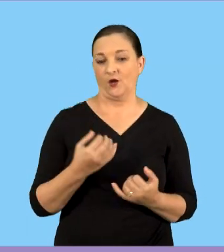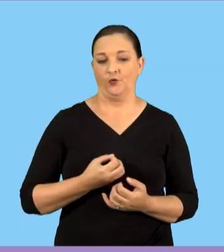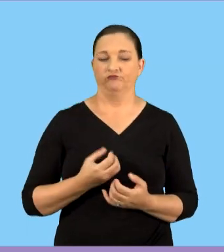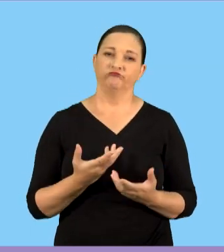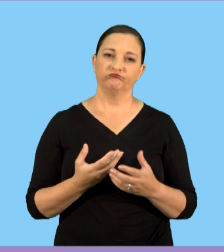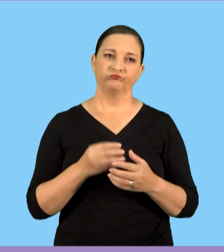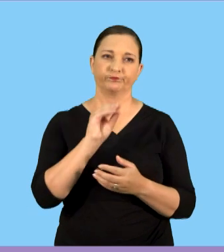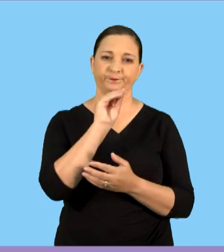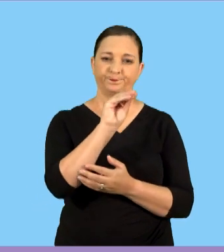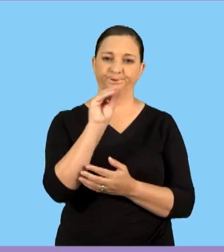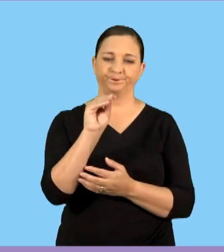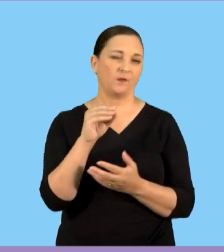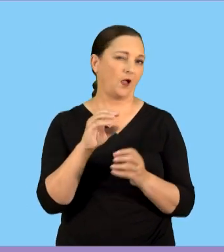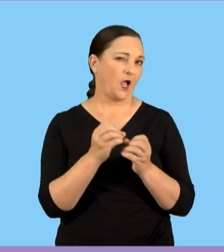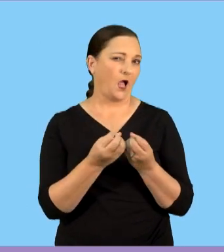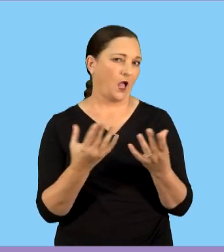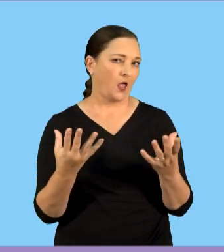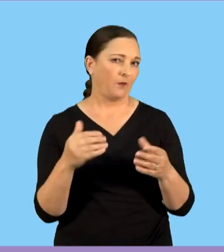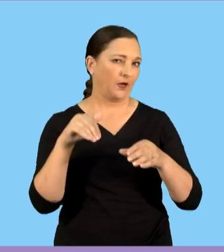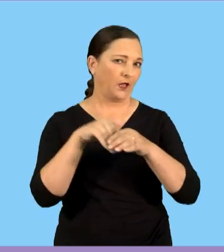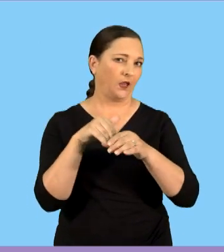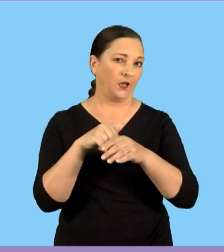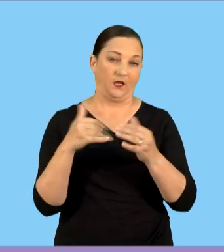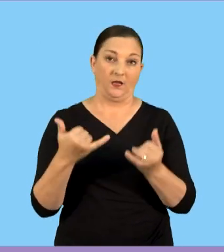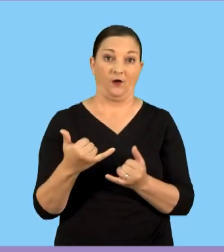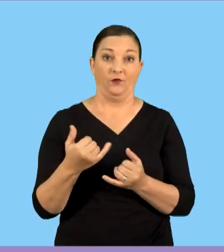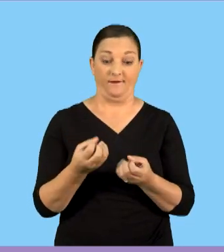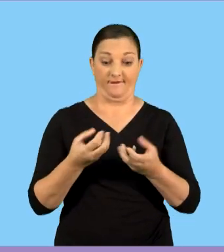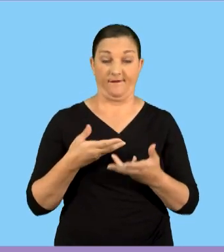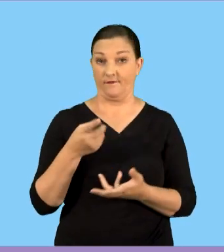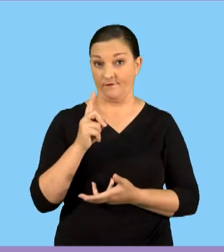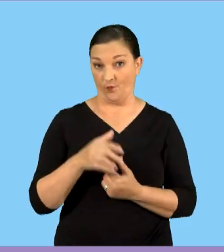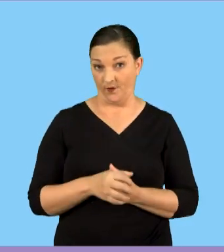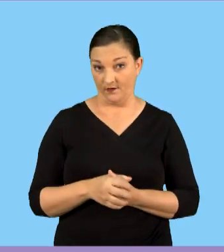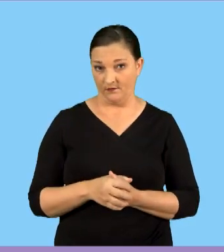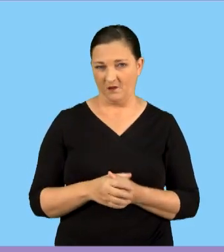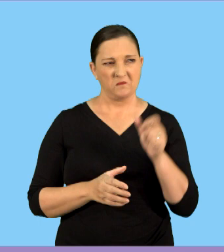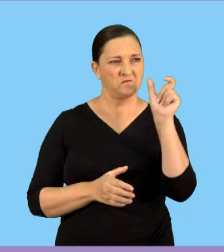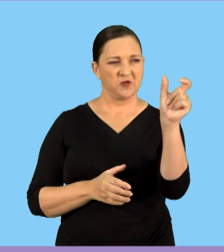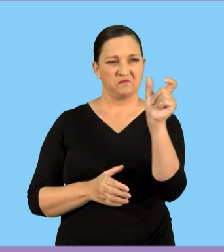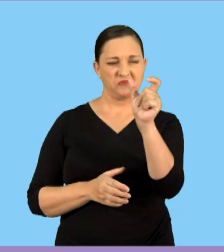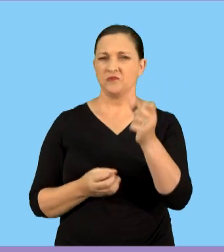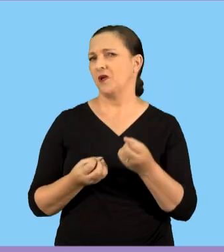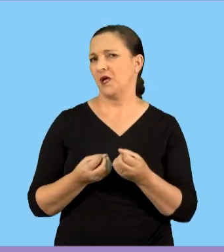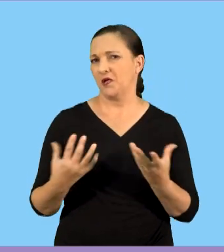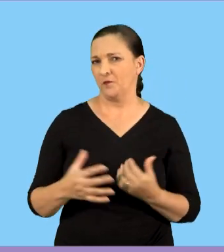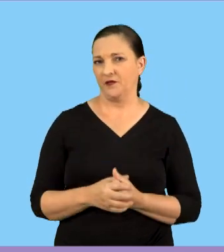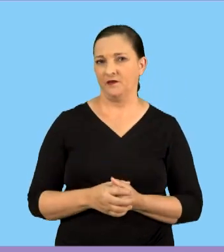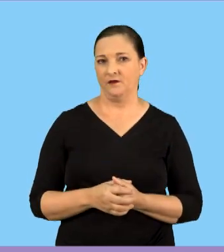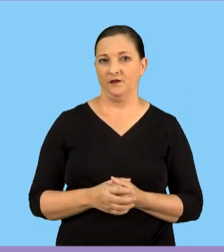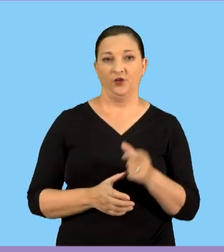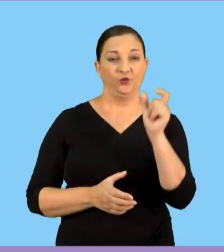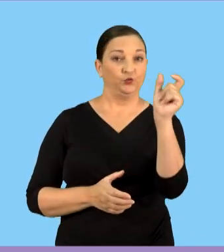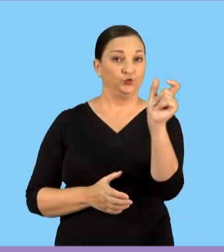the following expressions and try to see how many terms are in the following expression. Now the expression given as is, how many terms do we see